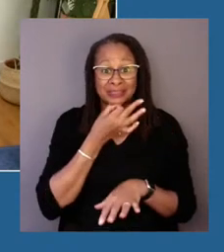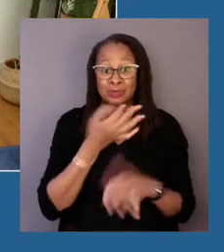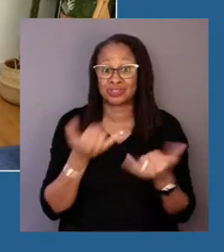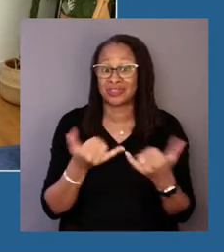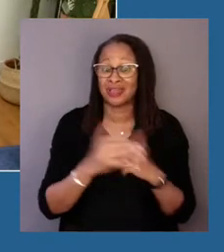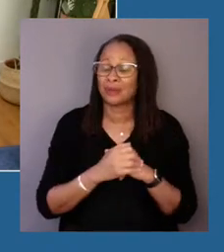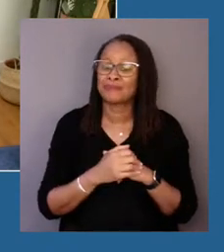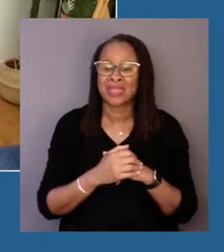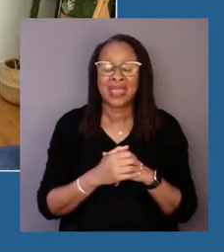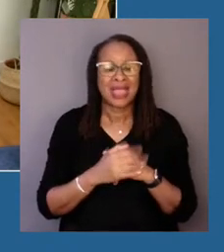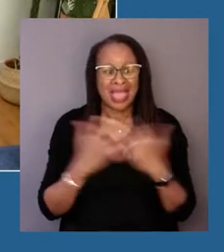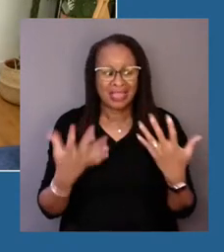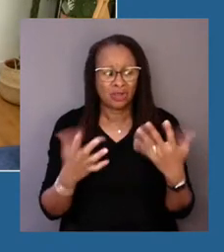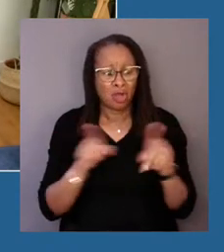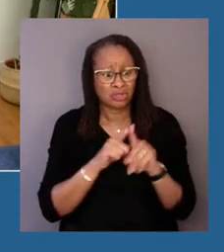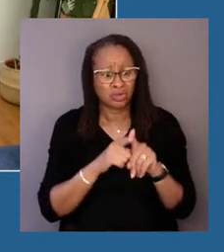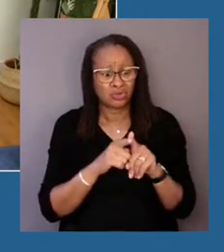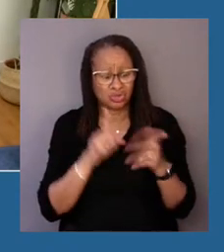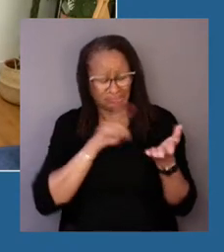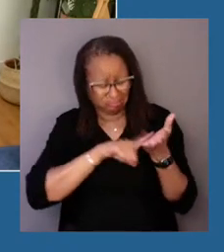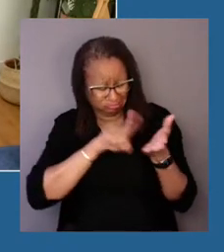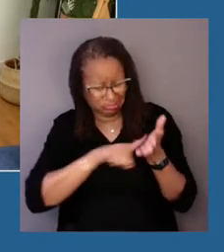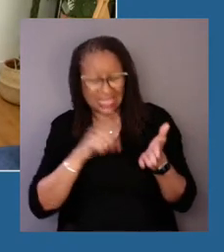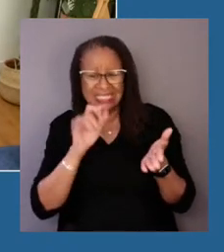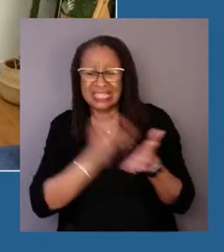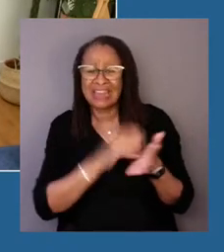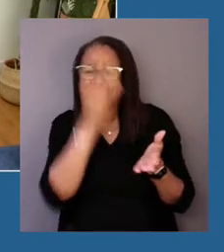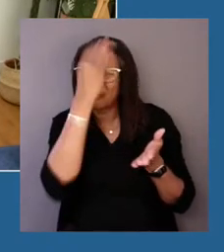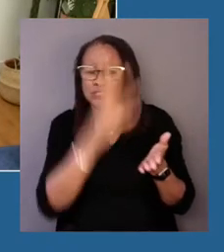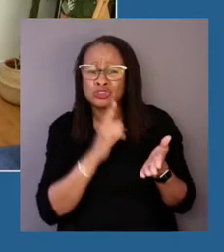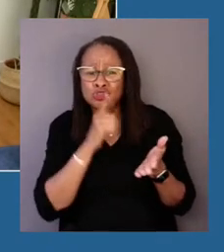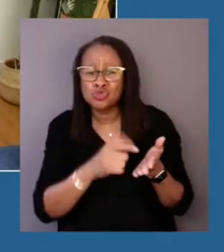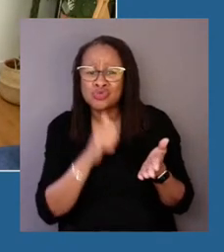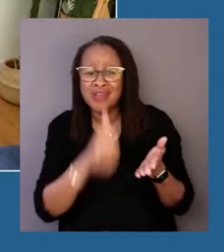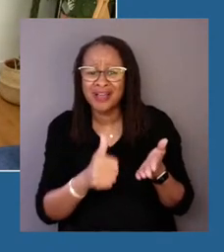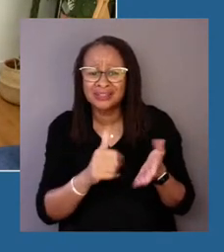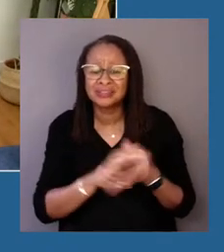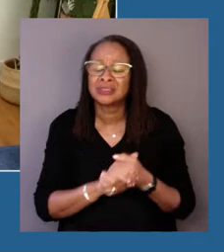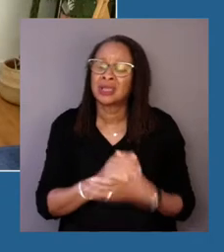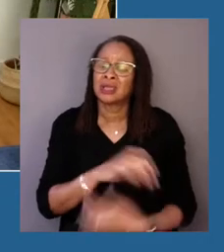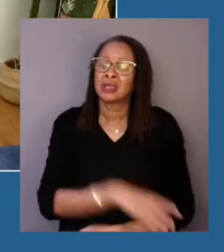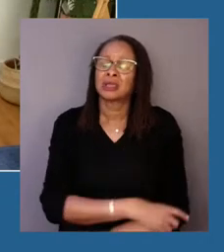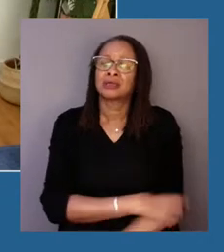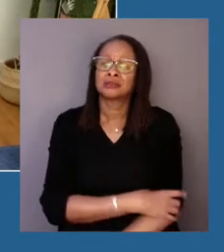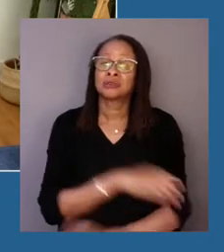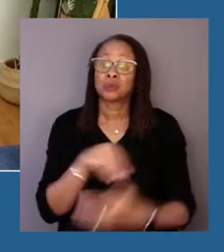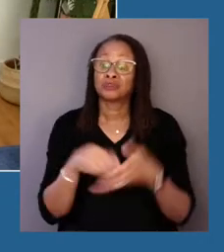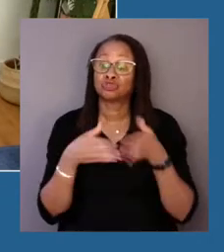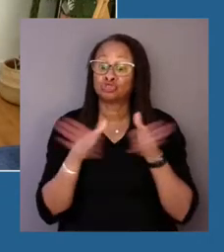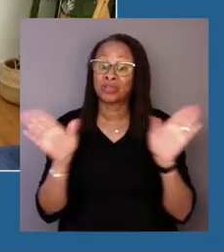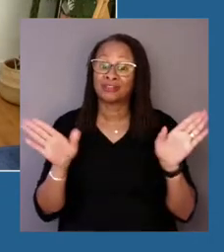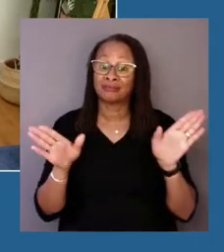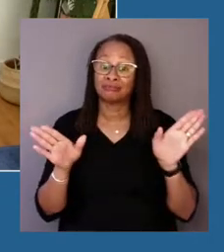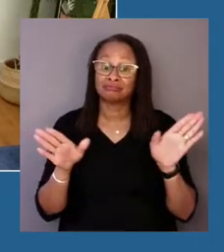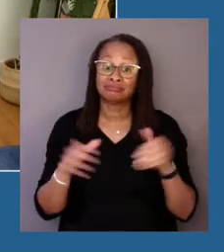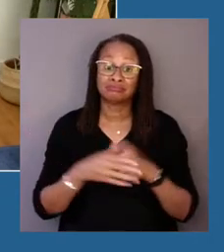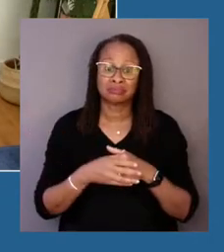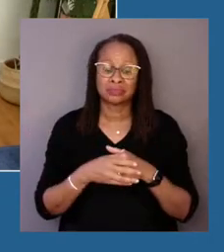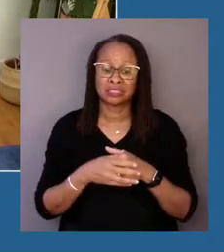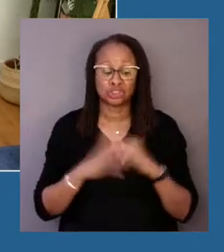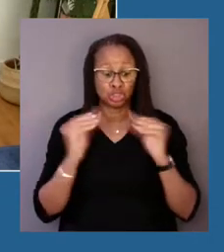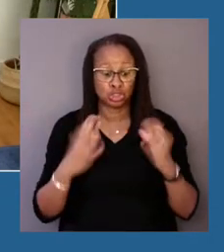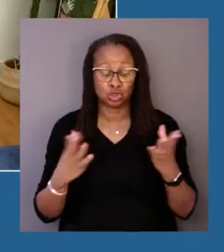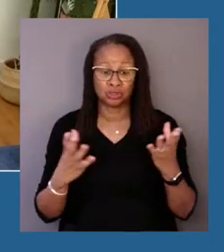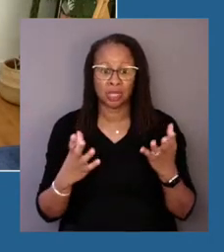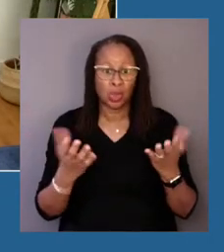climate disinformation experts. So you know, in general, they welcome the information and